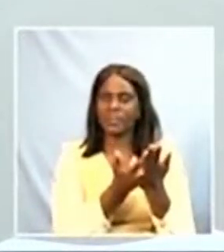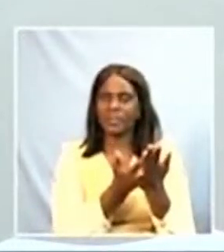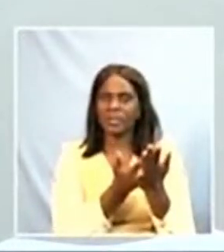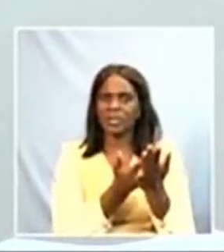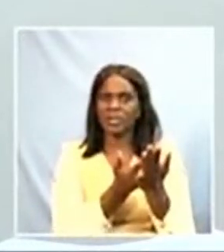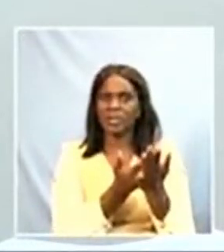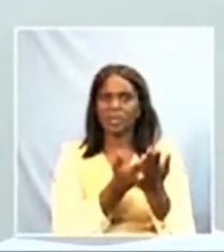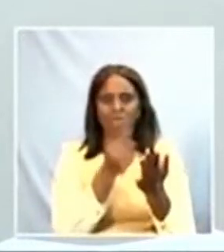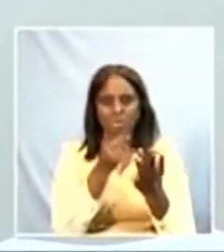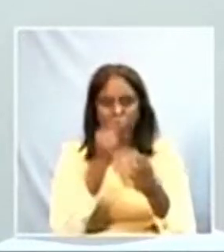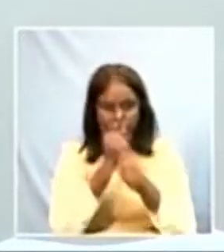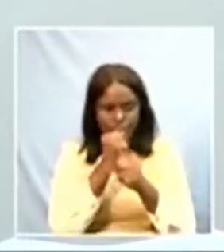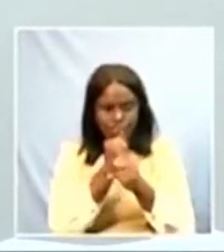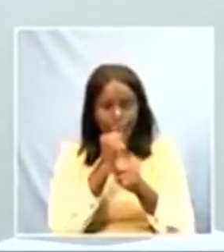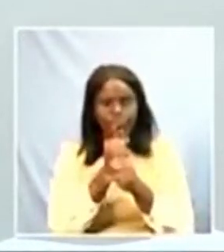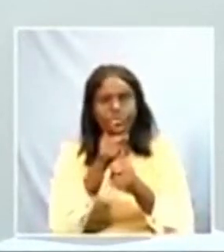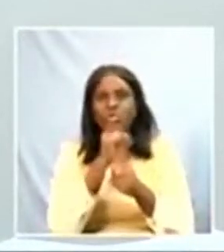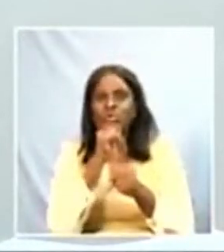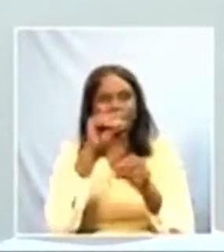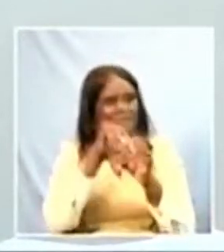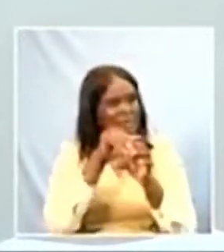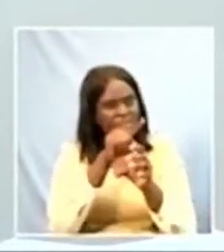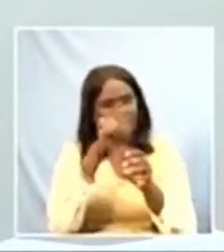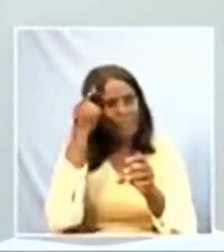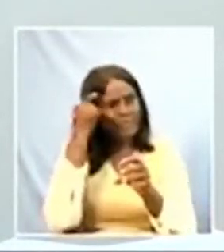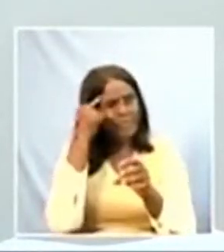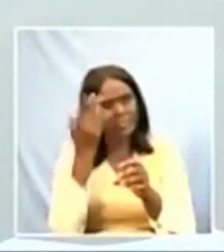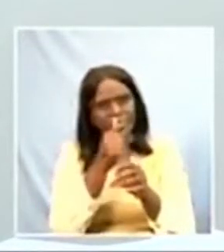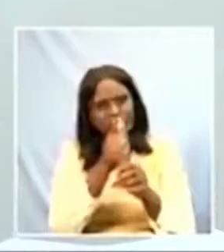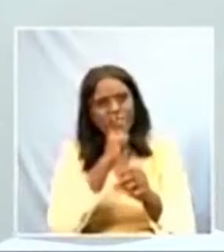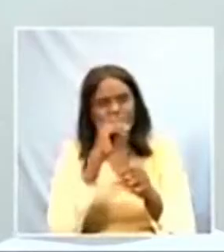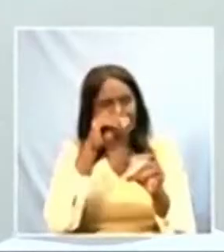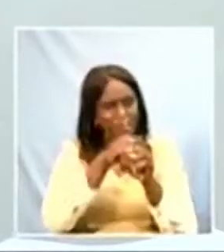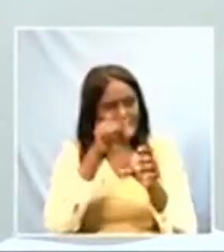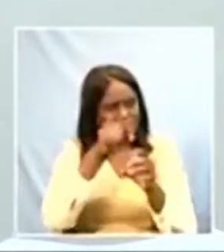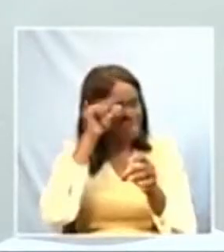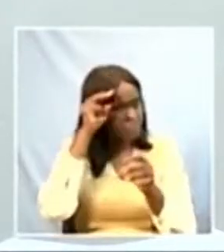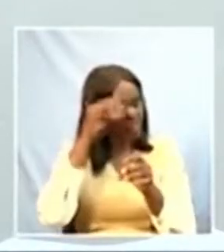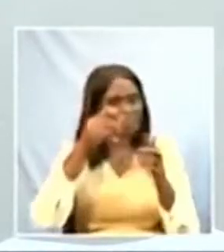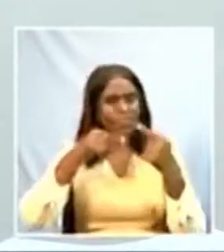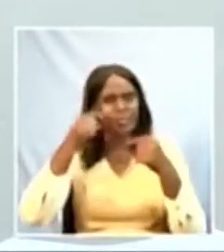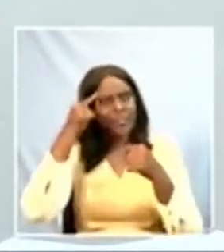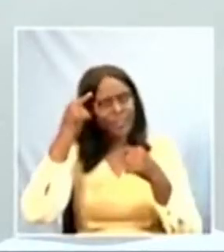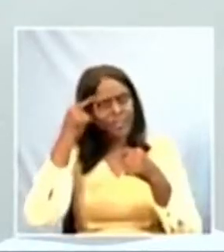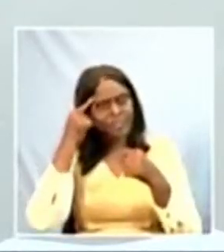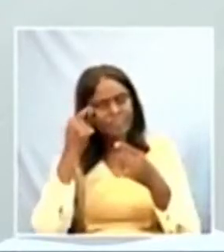You are operating as though you're not part of government. You're not part of the Ministry of Law Government.